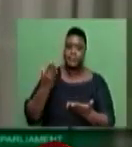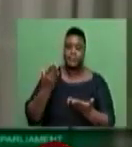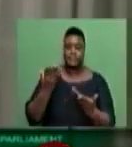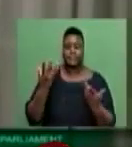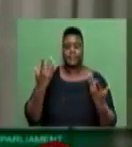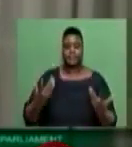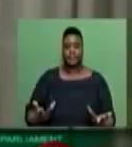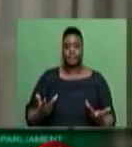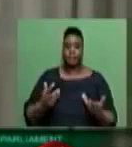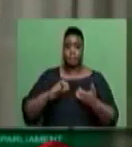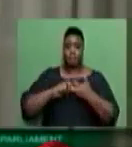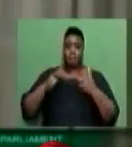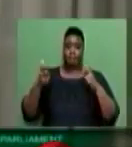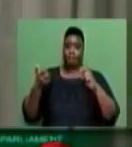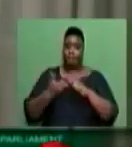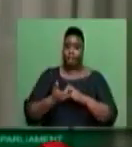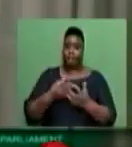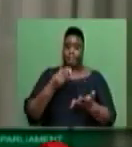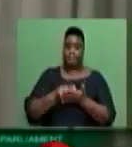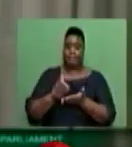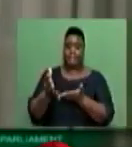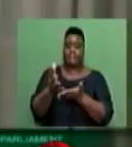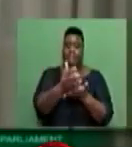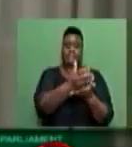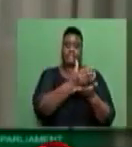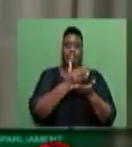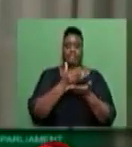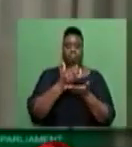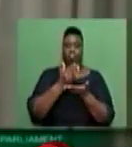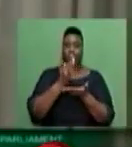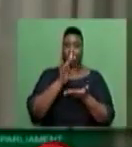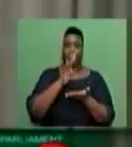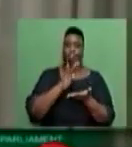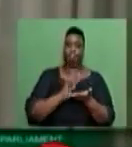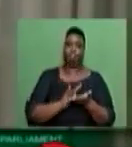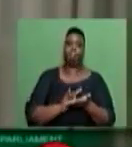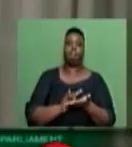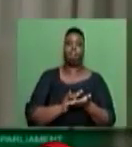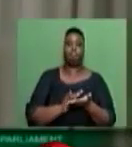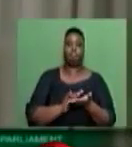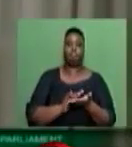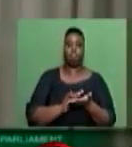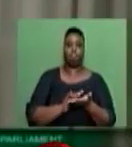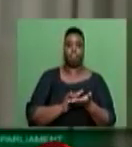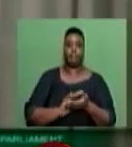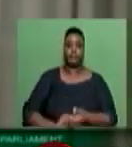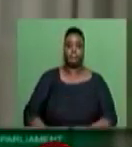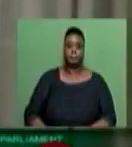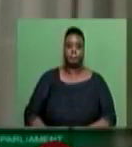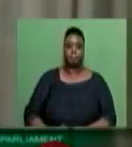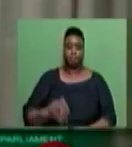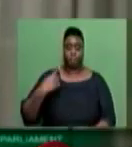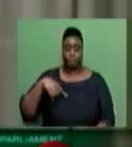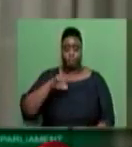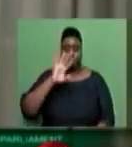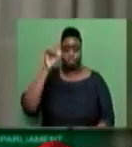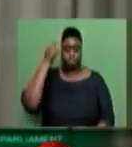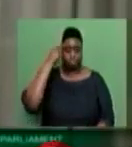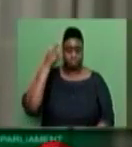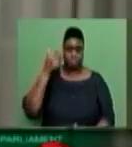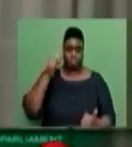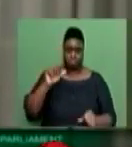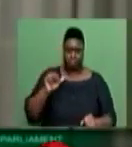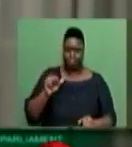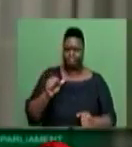the Tobago House of Assembly on a series of broad-based measures to bring relief to the people and the business